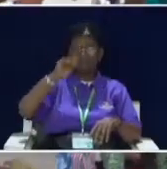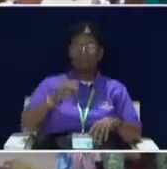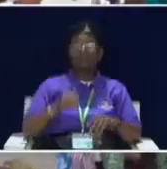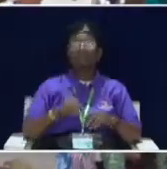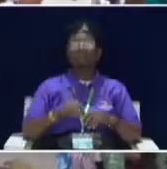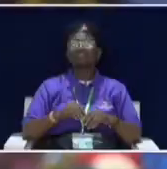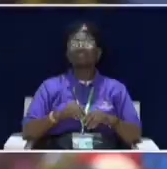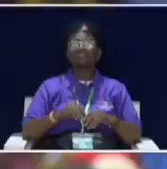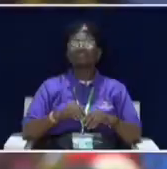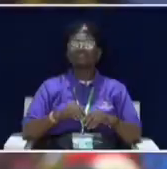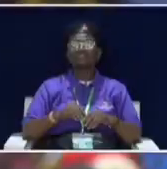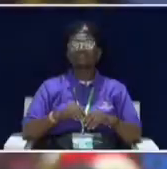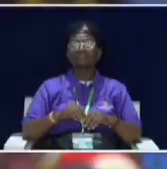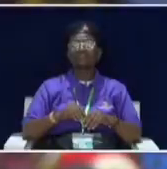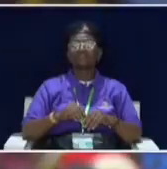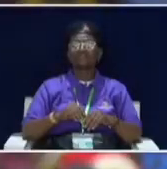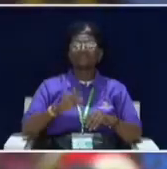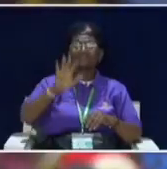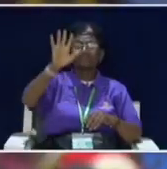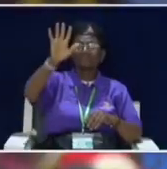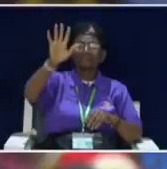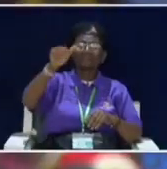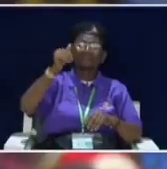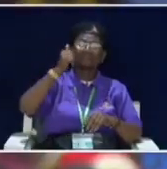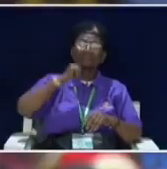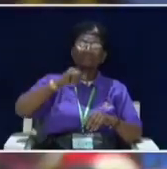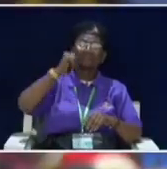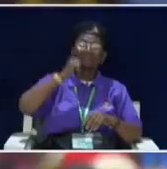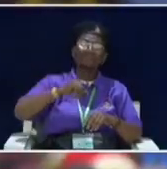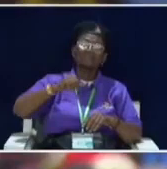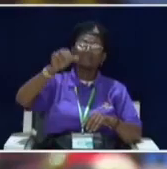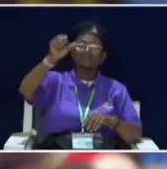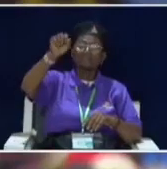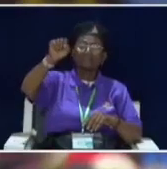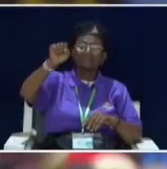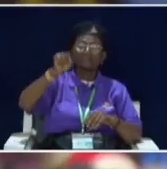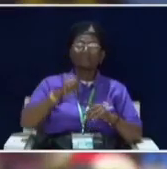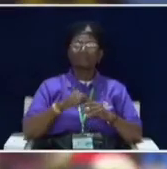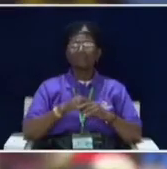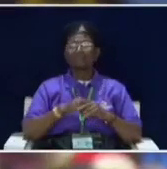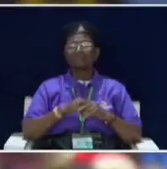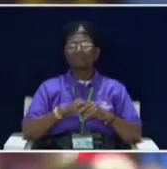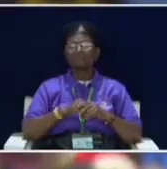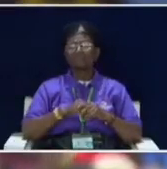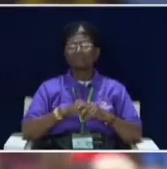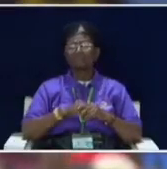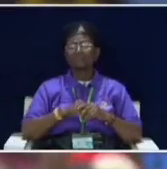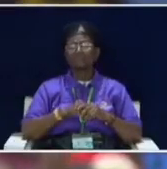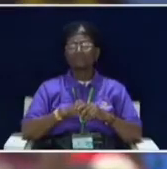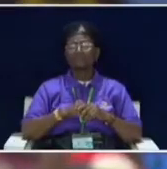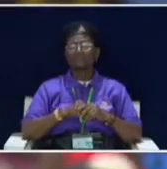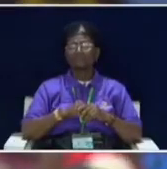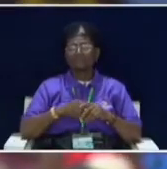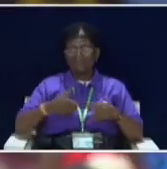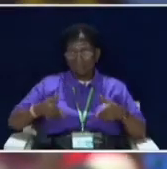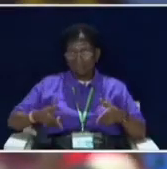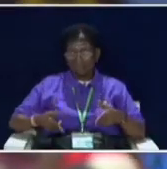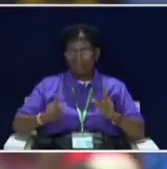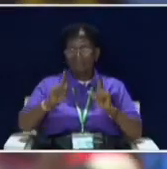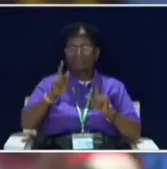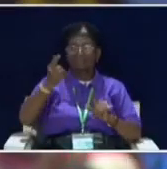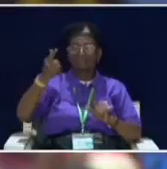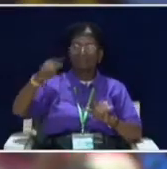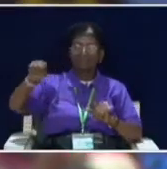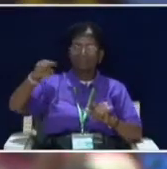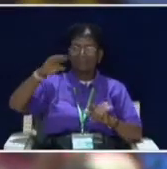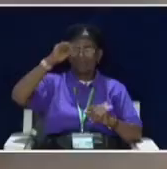Omokunrin 11. 5 girls. Obirin 5. Let the boys shout, praise the